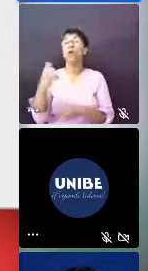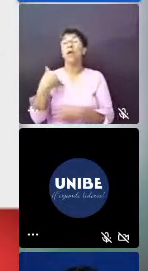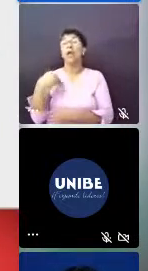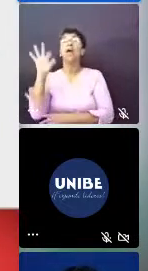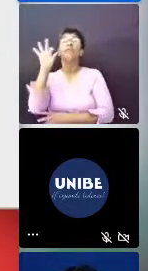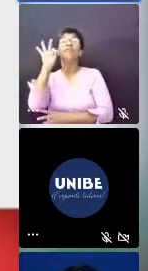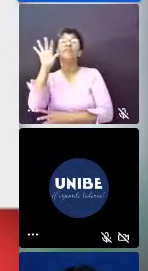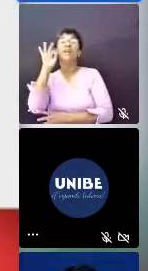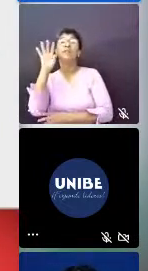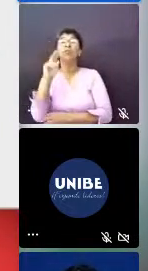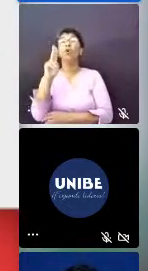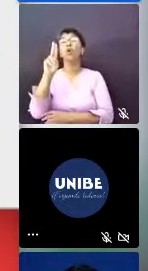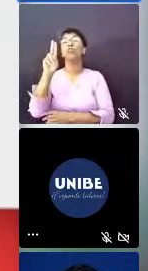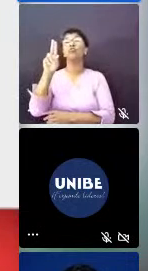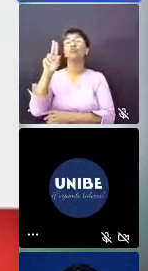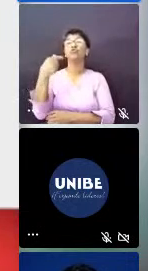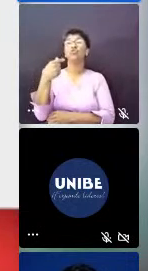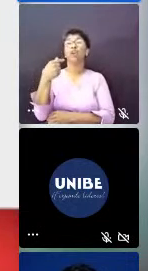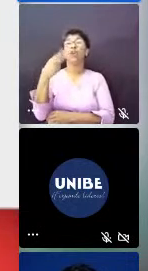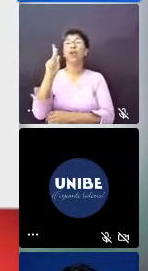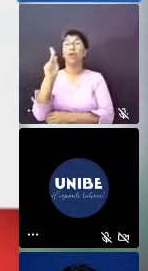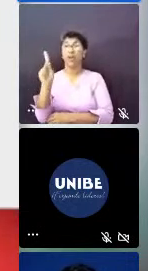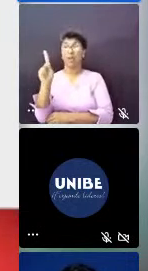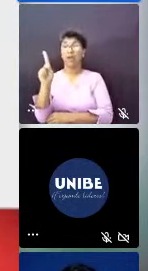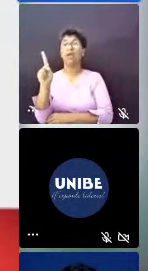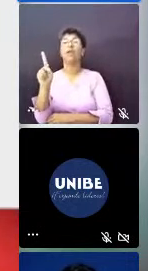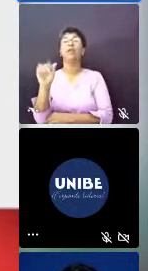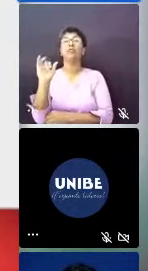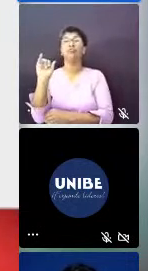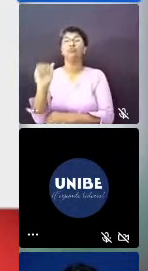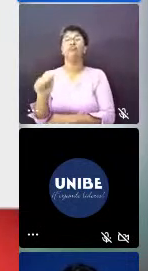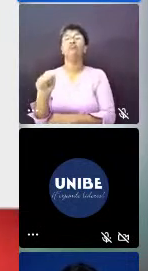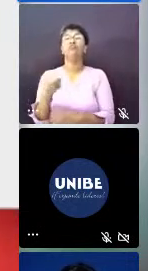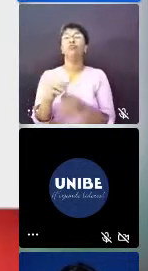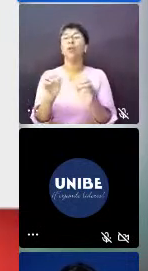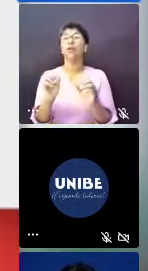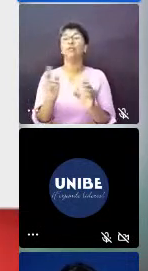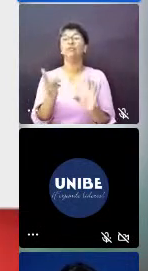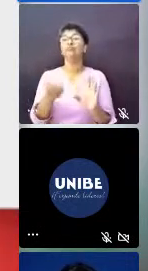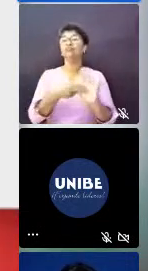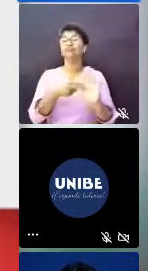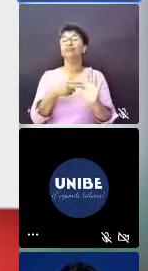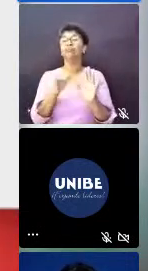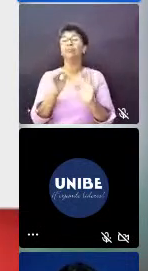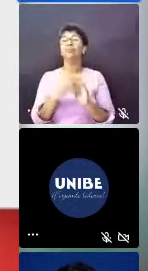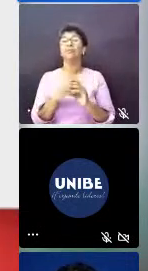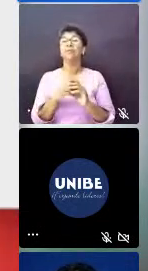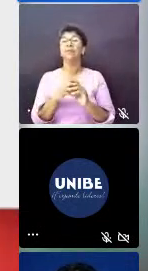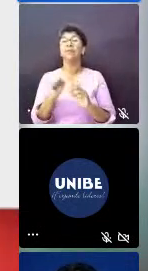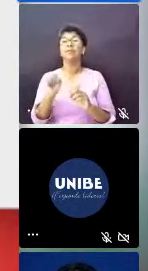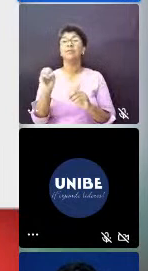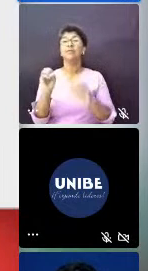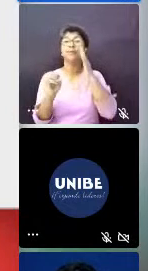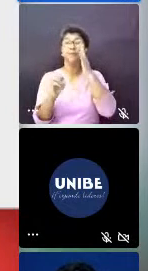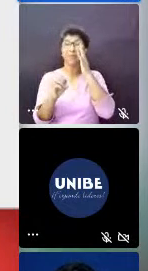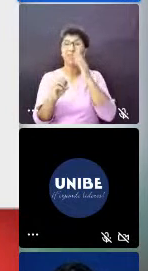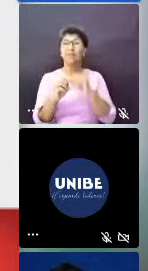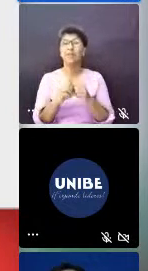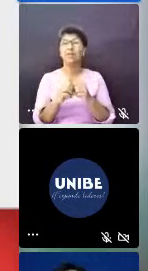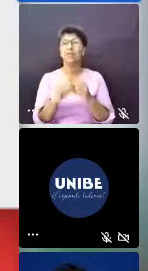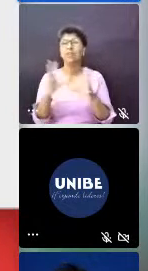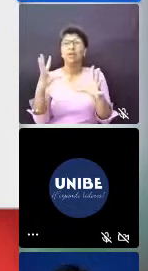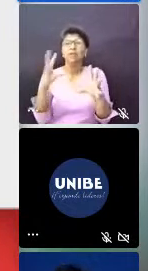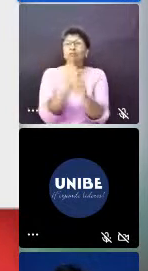JK Janusz Korczak, Chair in Social Pedagogy. So this is like a